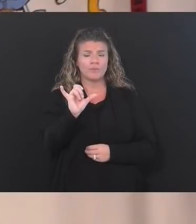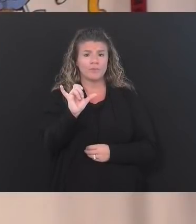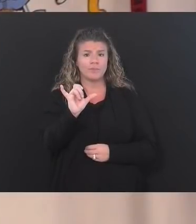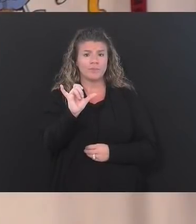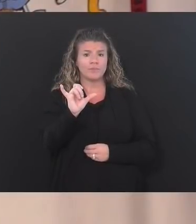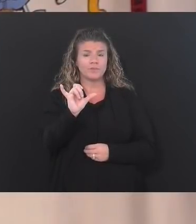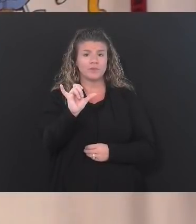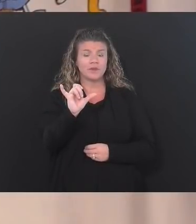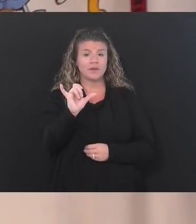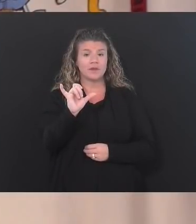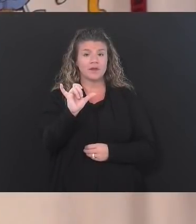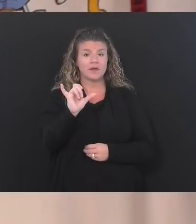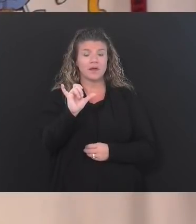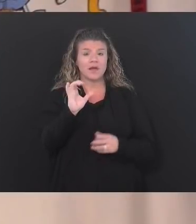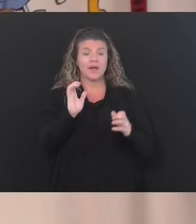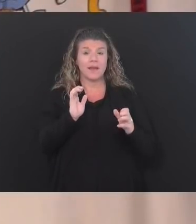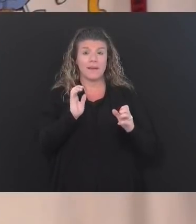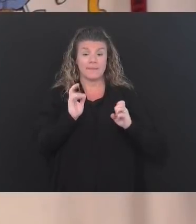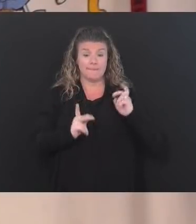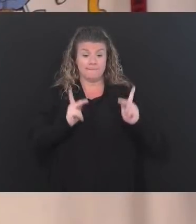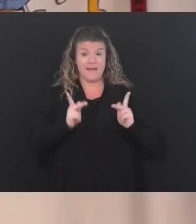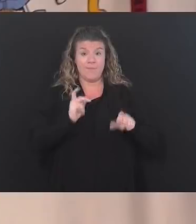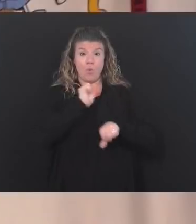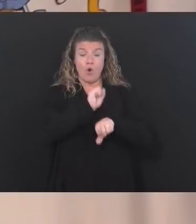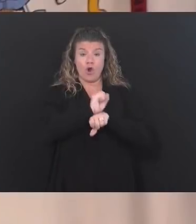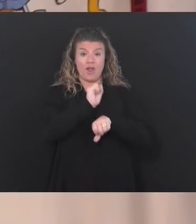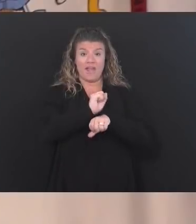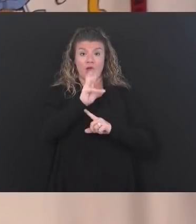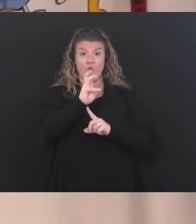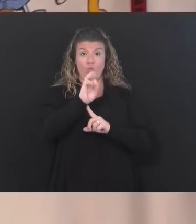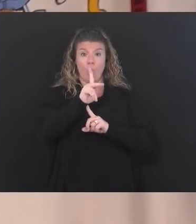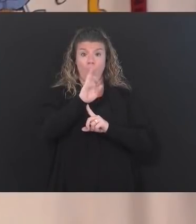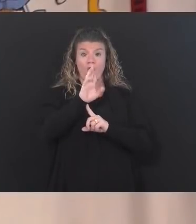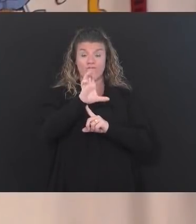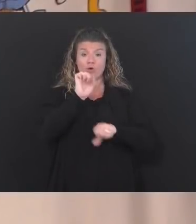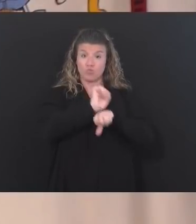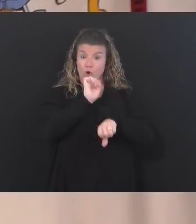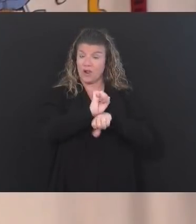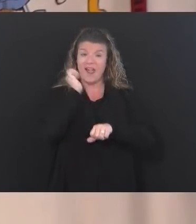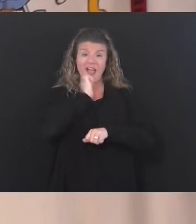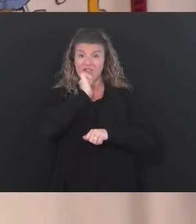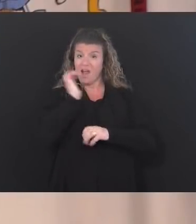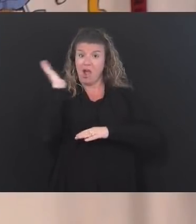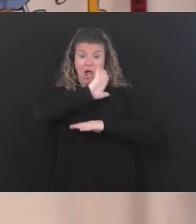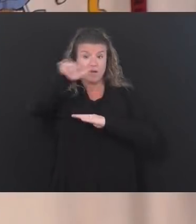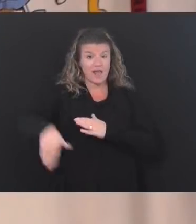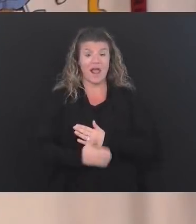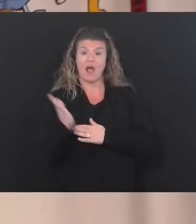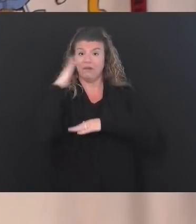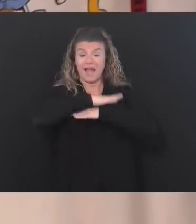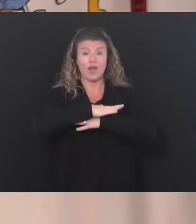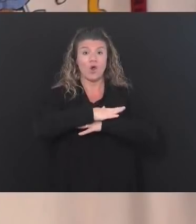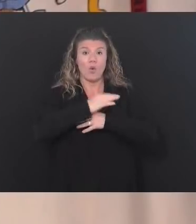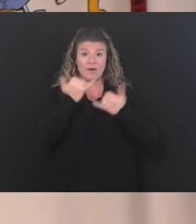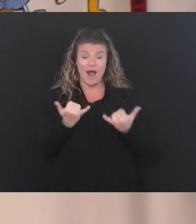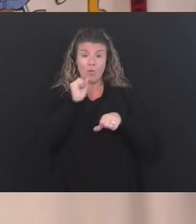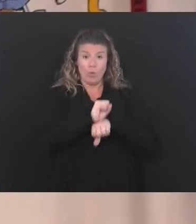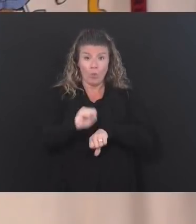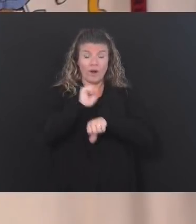with manning, workforce 24/7 and doing all the things we're doing to try to process the